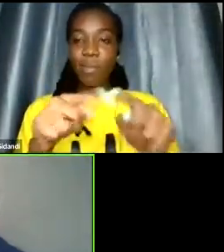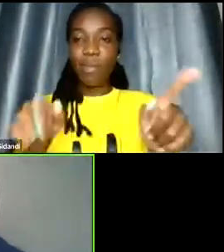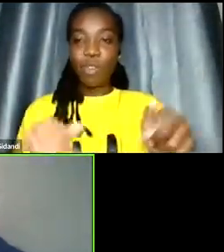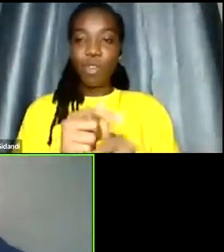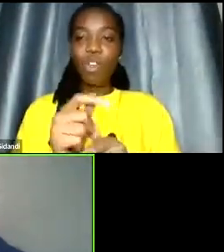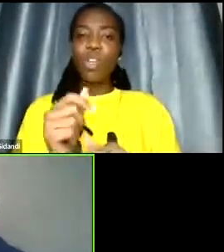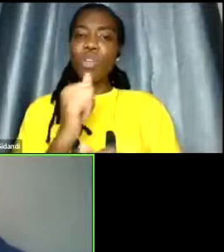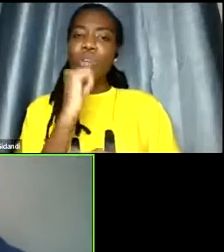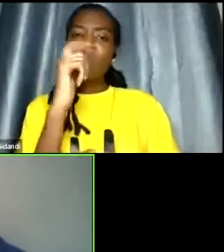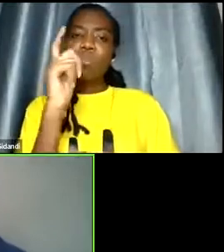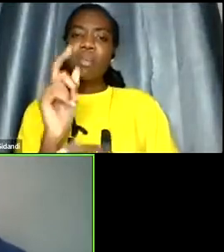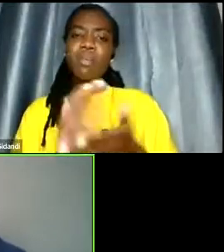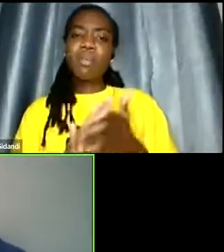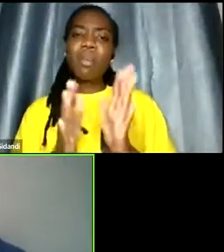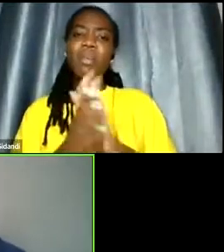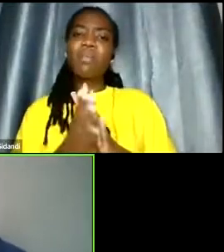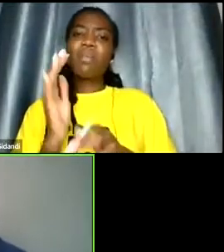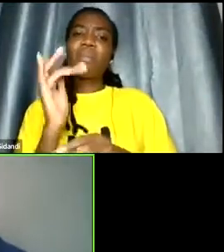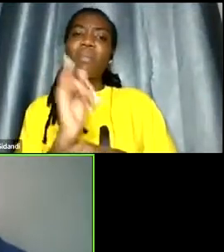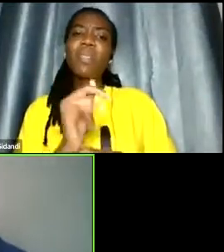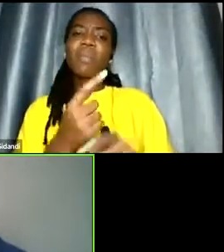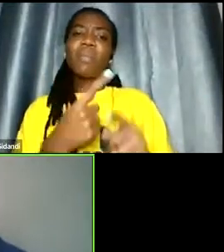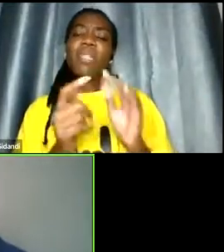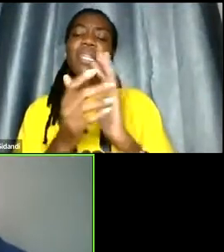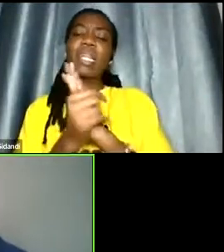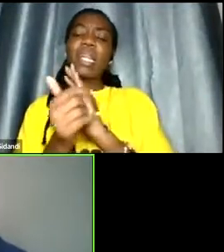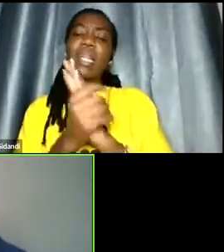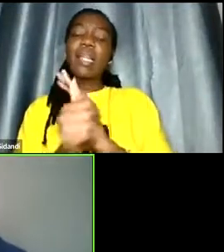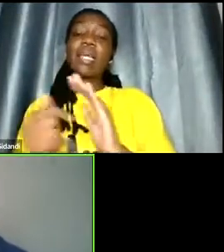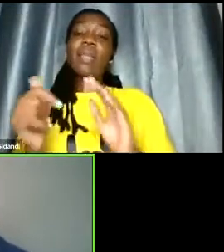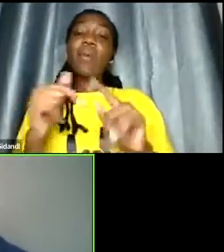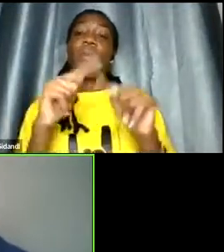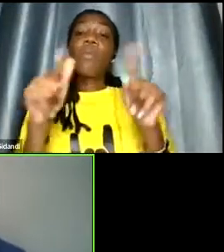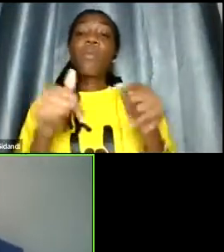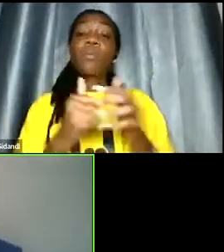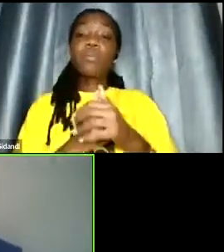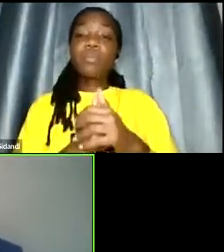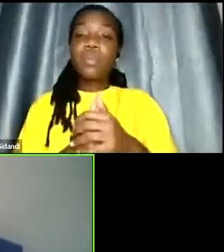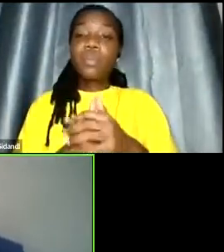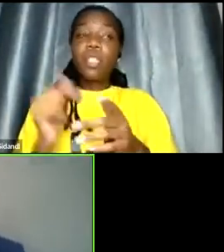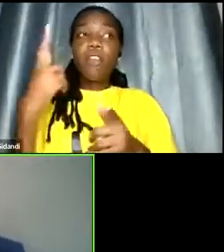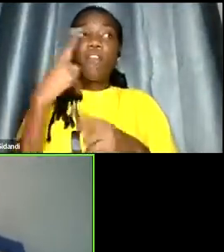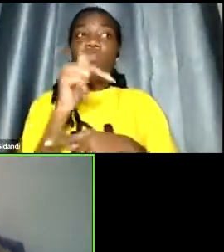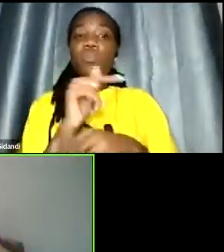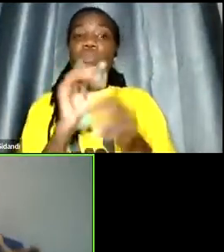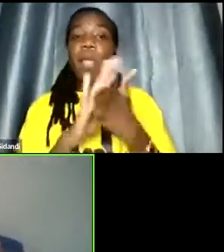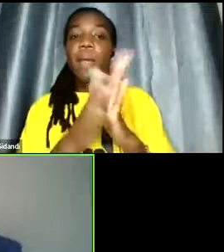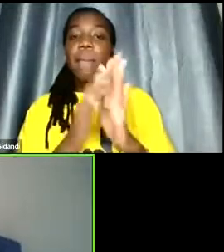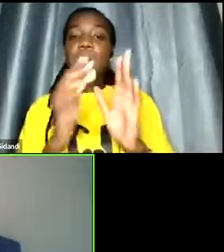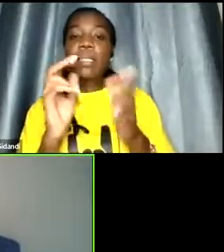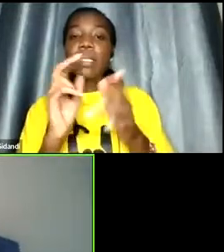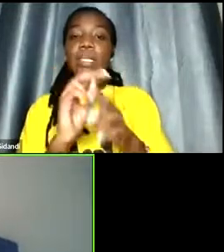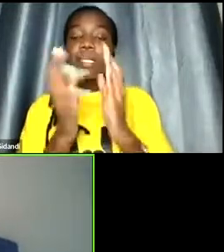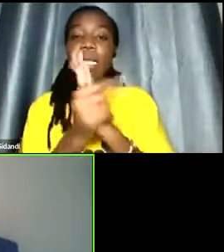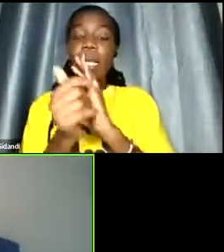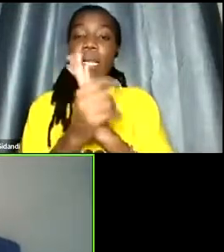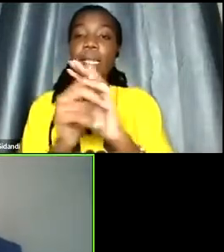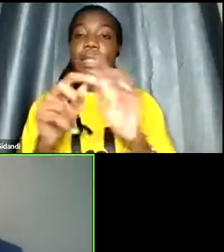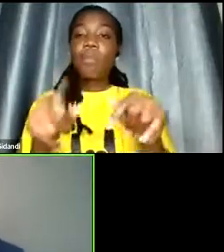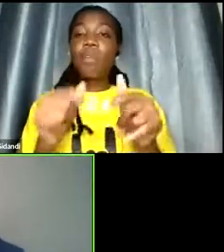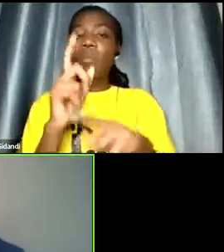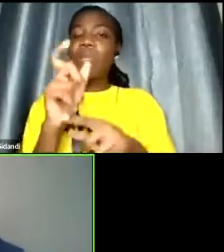everybody in the hyper pool necessarily graduates into the talent pool. Because to get to the talent pool, you must have a series of skills and